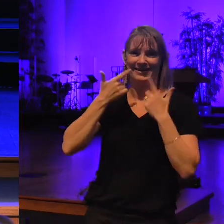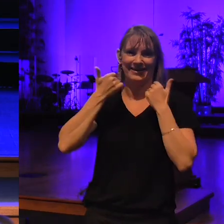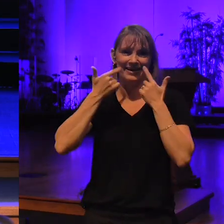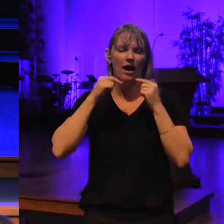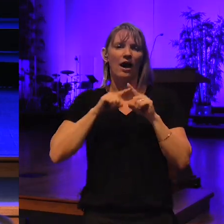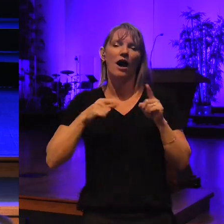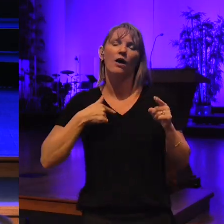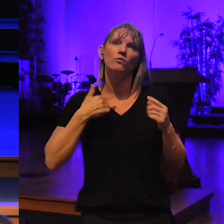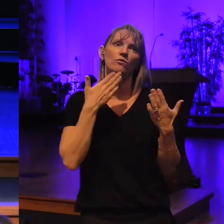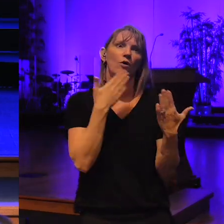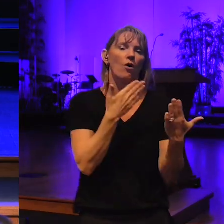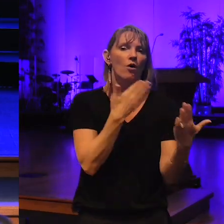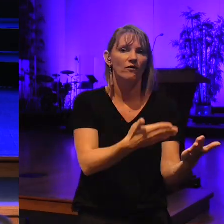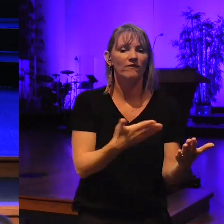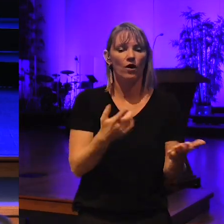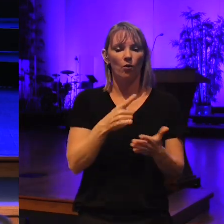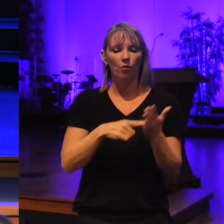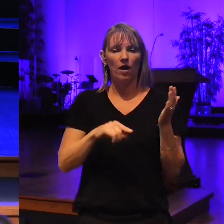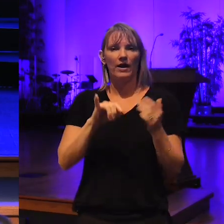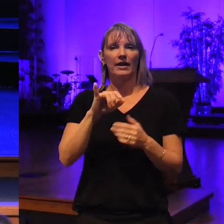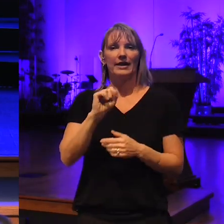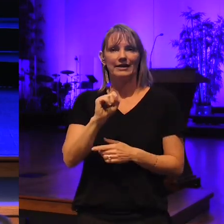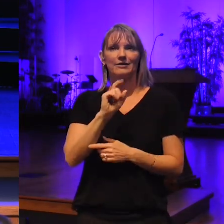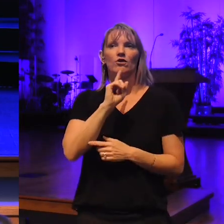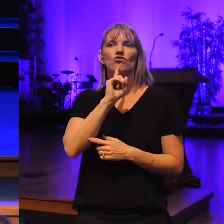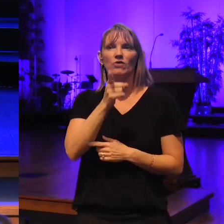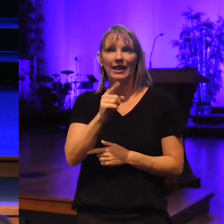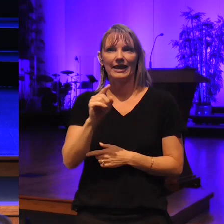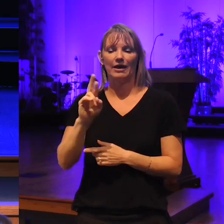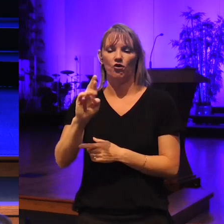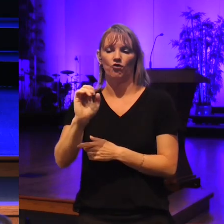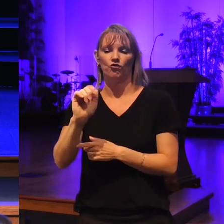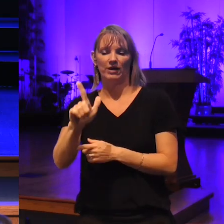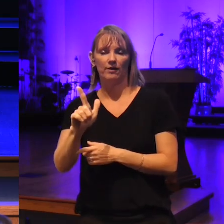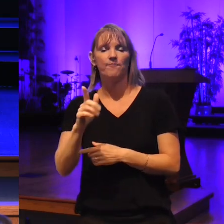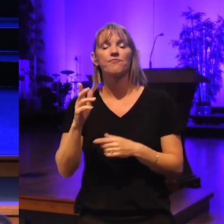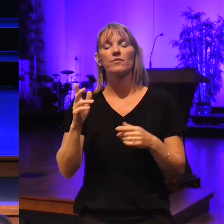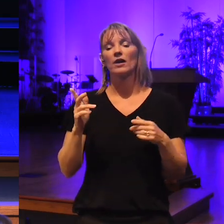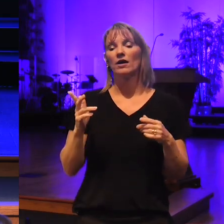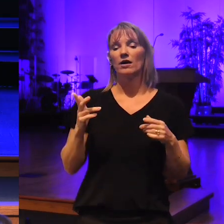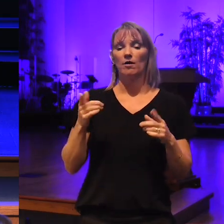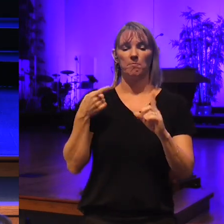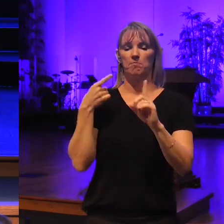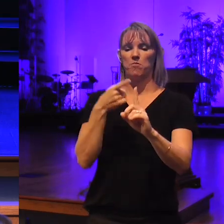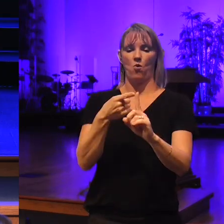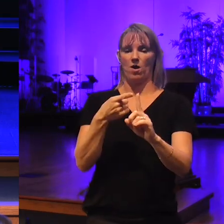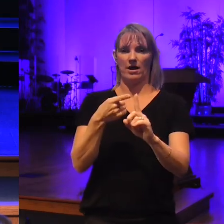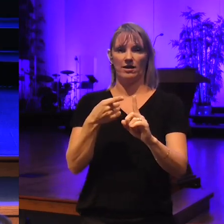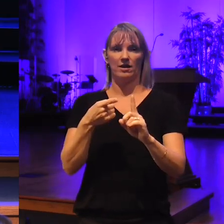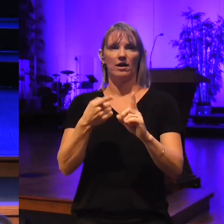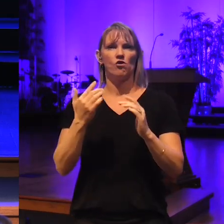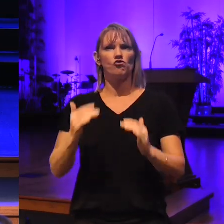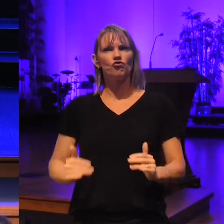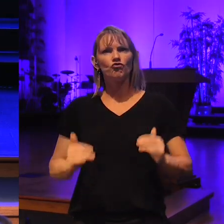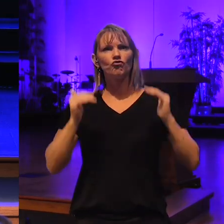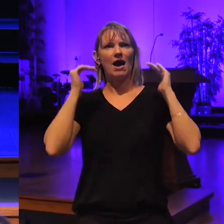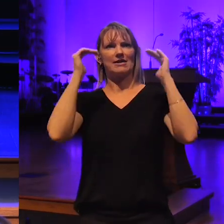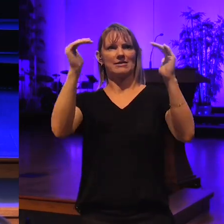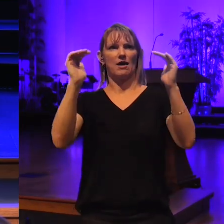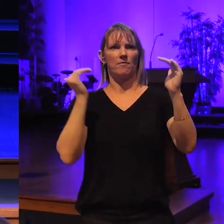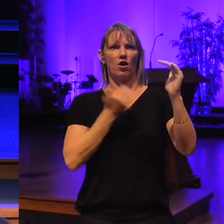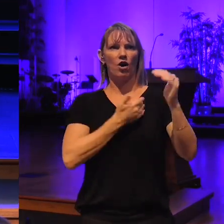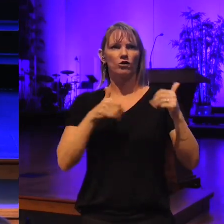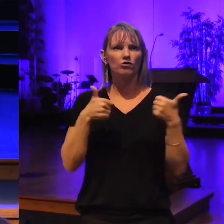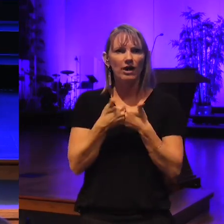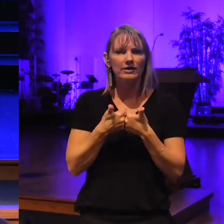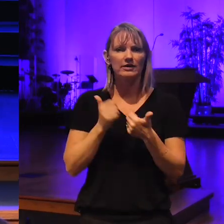But I was so grateful. So what is really real? So our talking point here is to rise up above the challenges